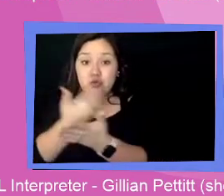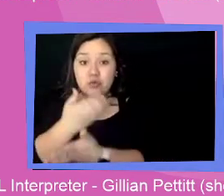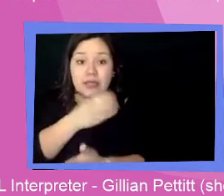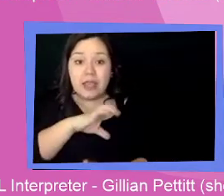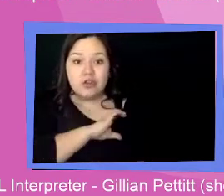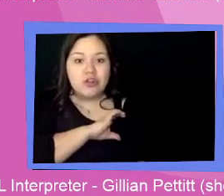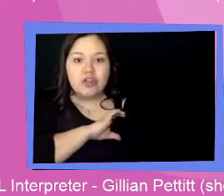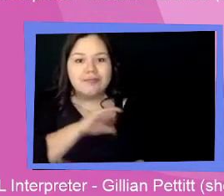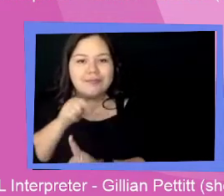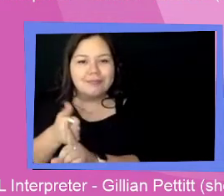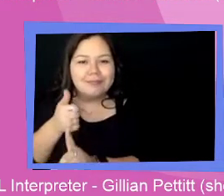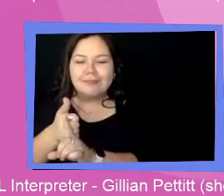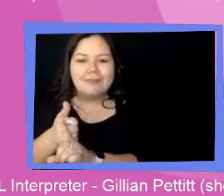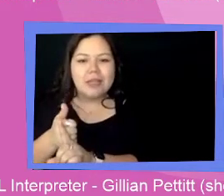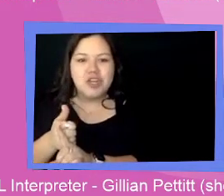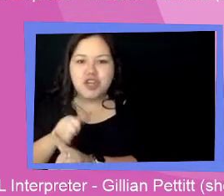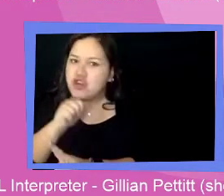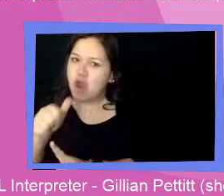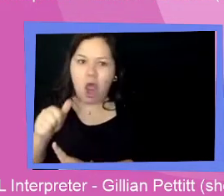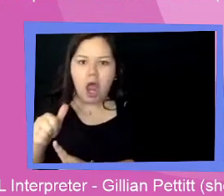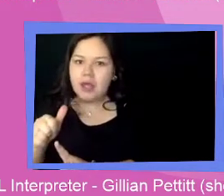nothing to do with me. Like